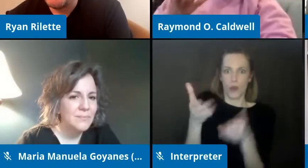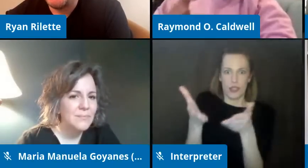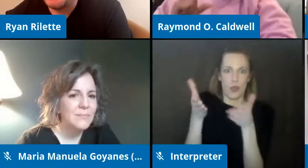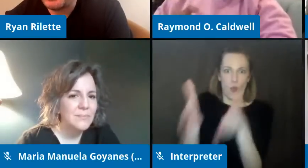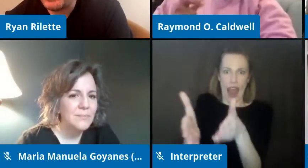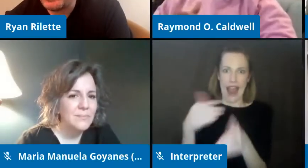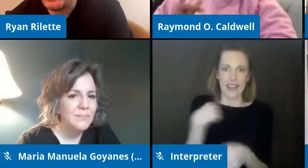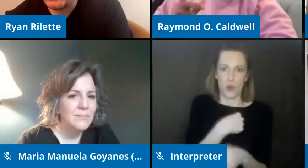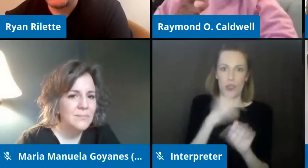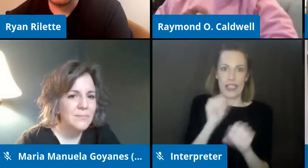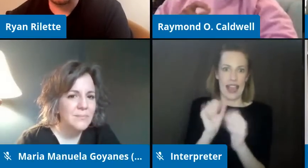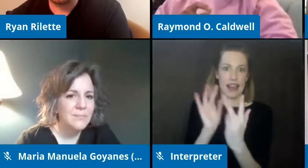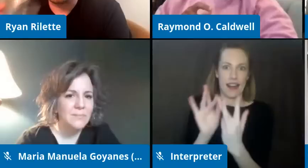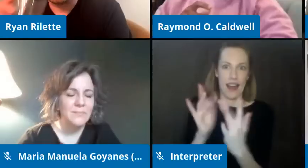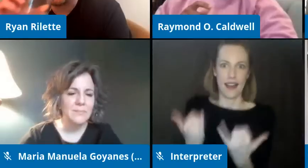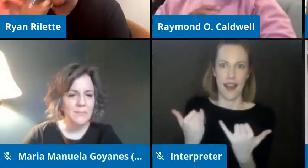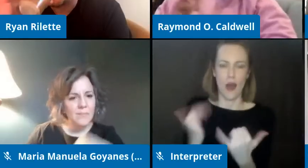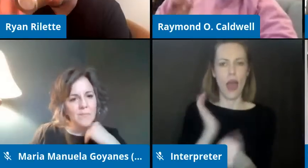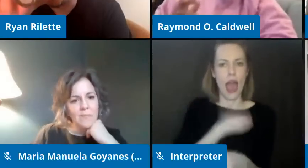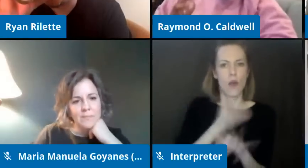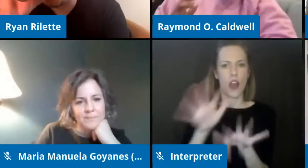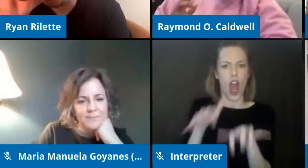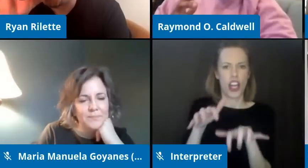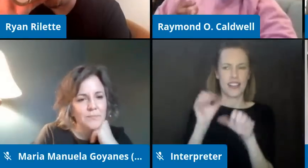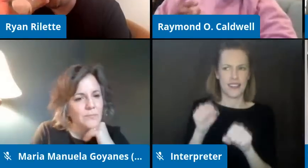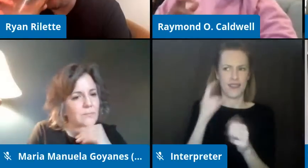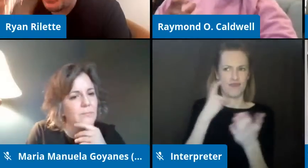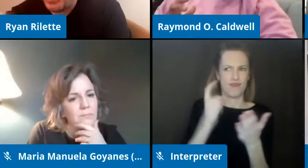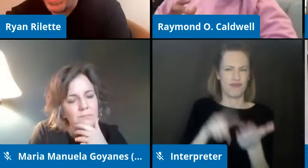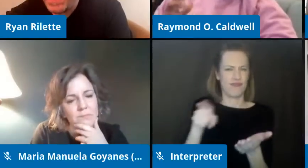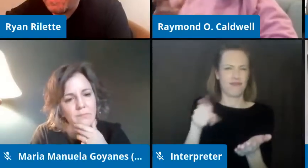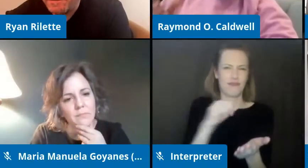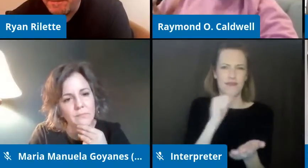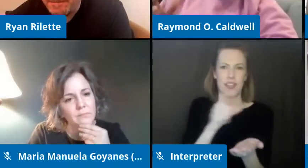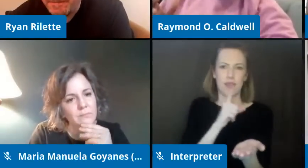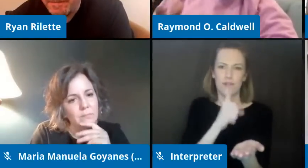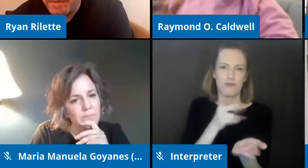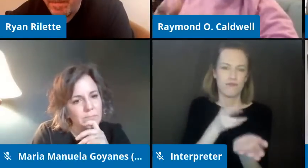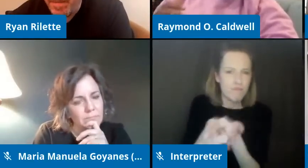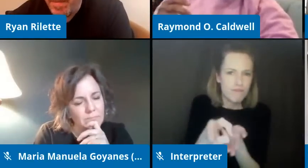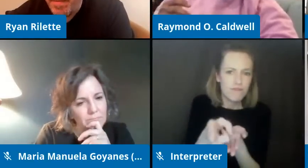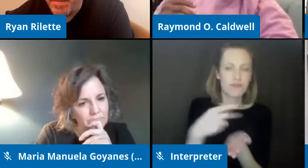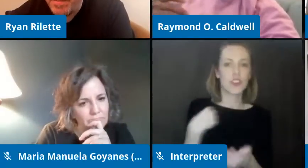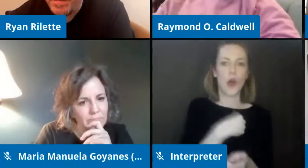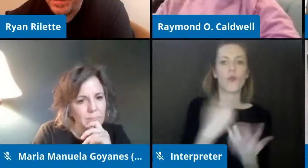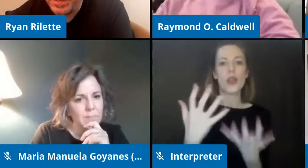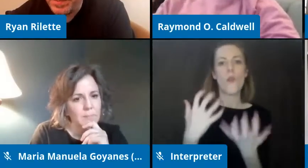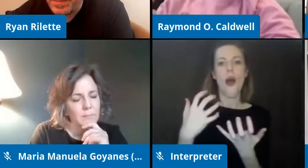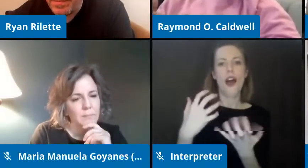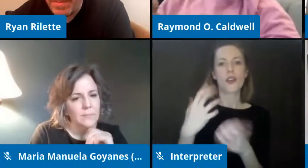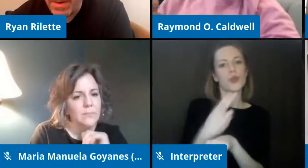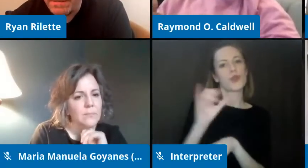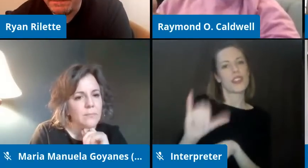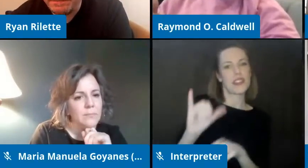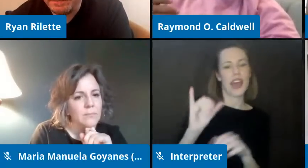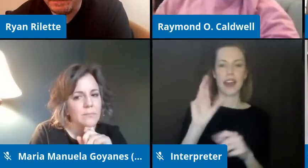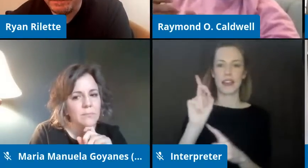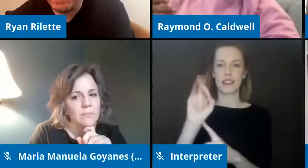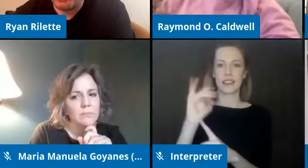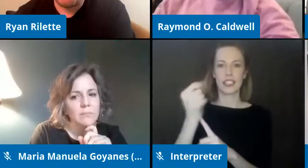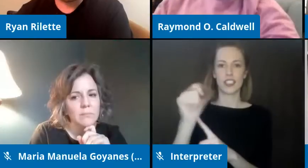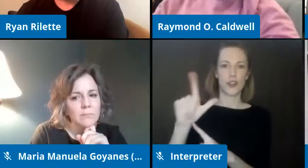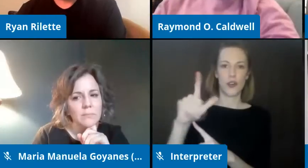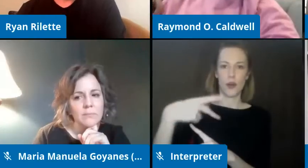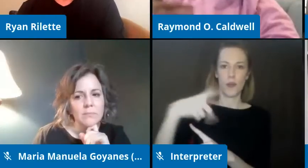through it. And so instead we're looking at using our digital platform as places of empowerment. How are we staying in touch with our audiences